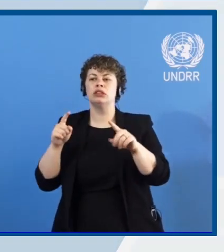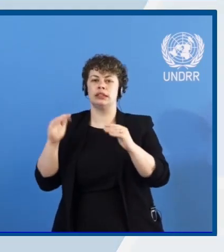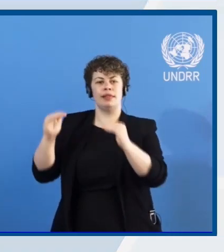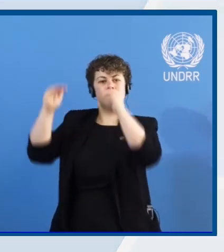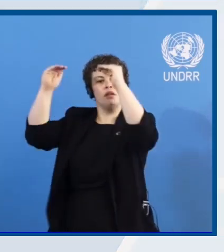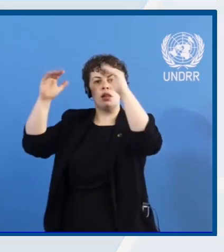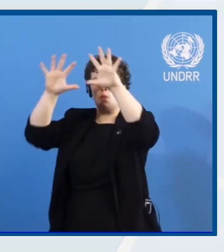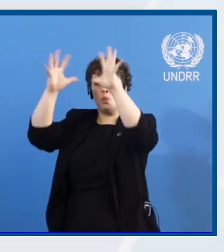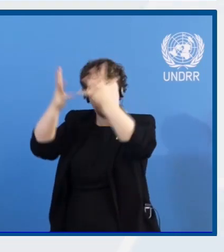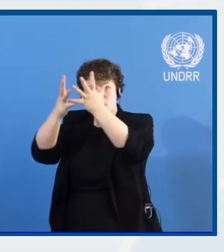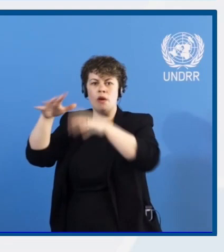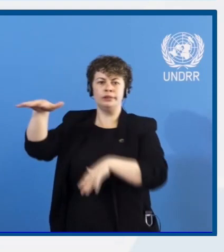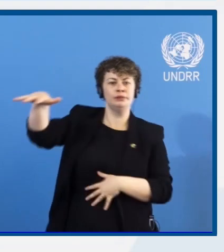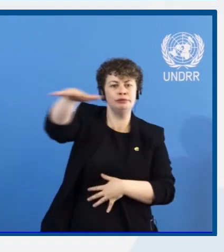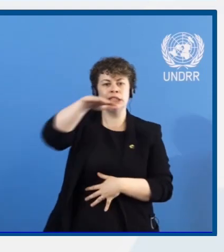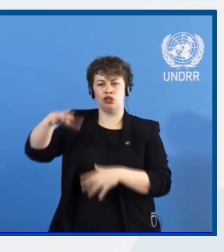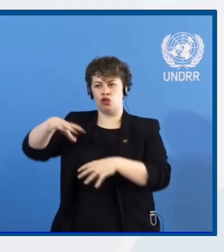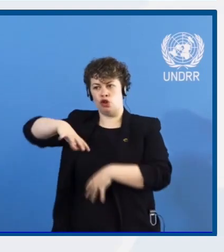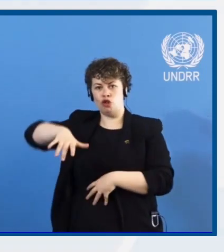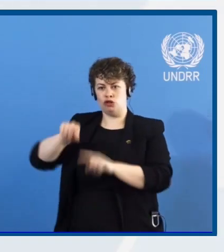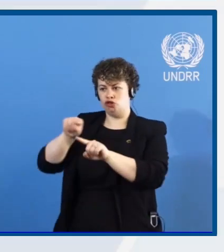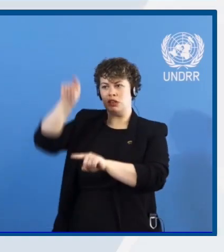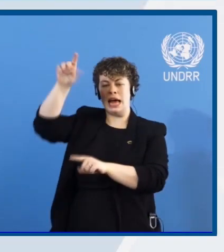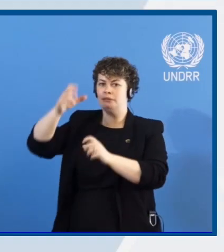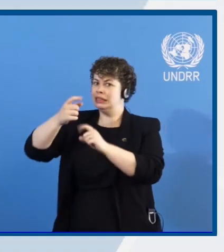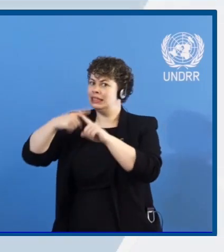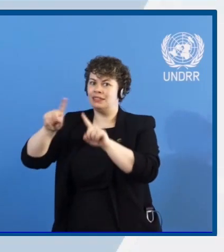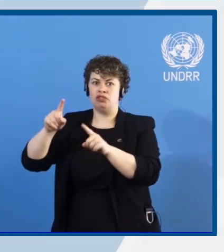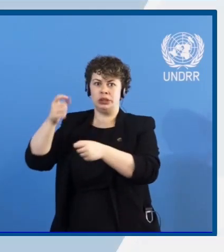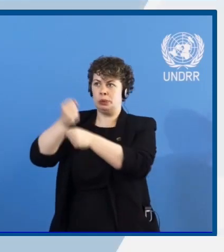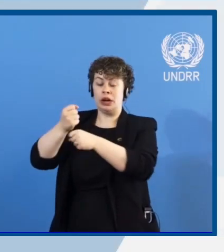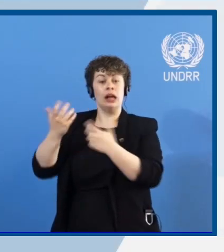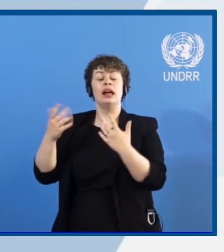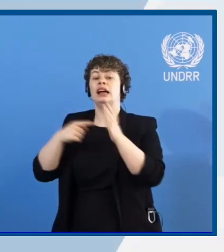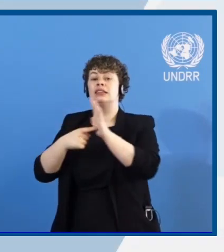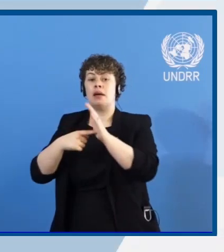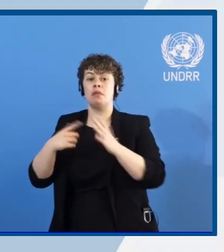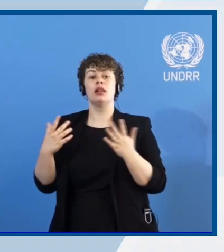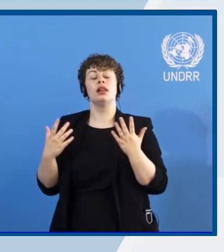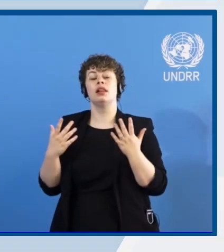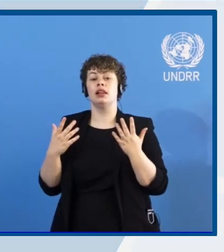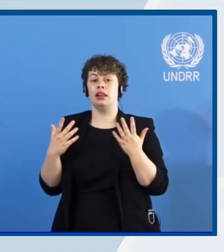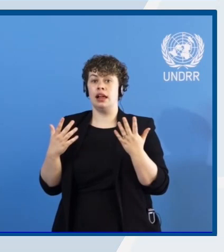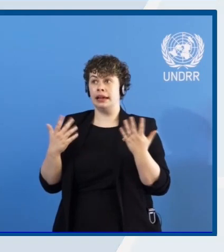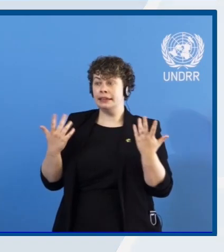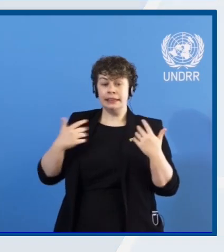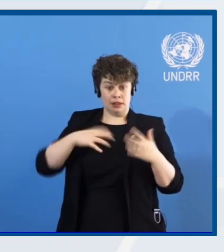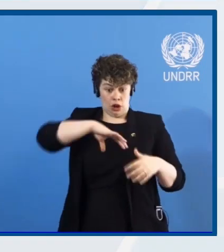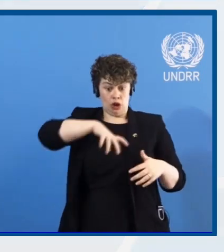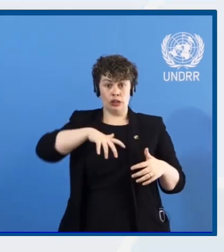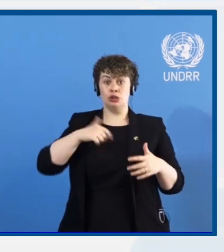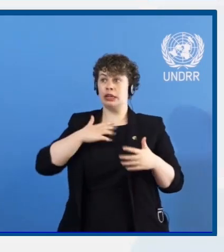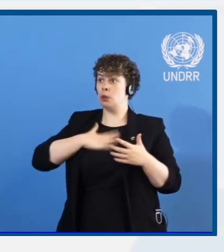reduction. Many client countries are reluctant to take loans for something that is unlikely to bring